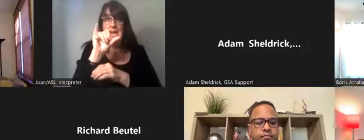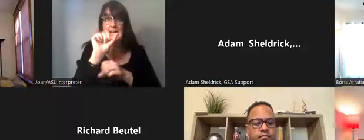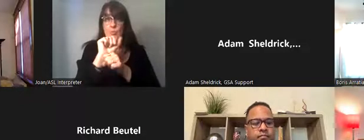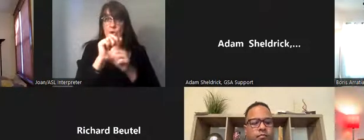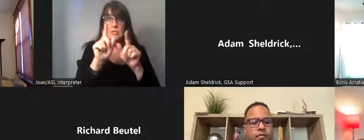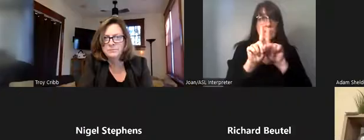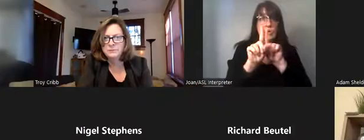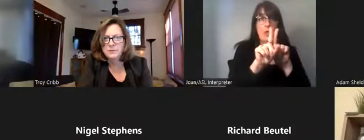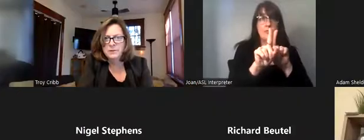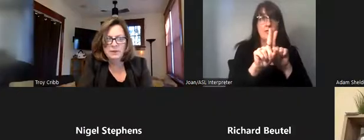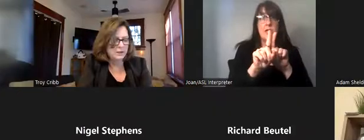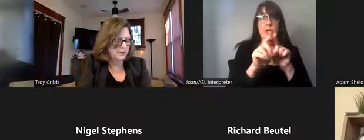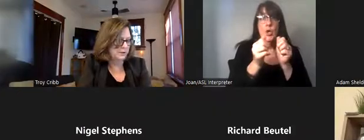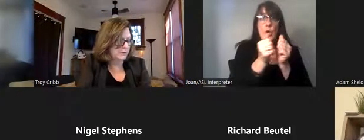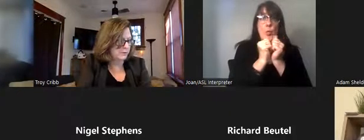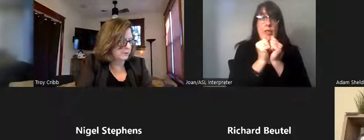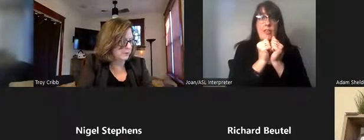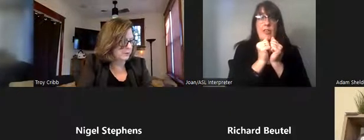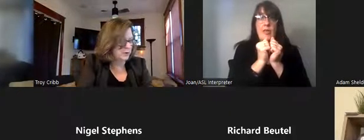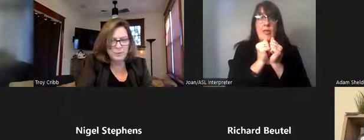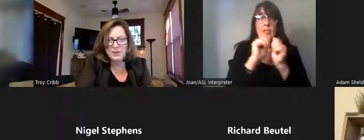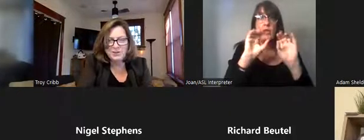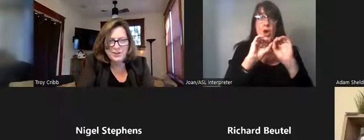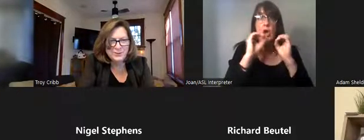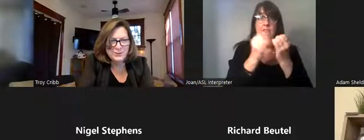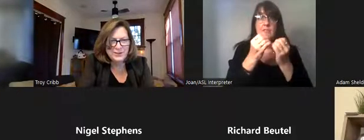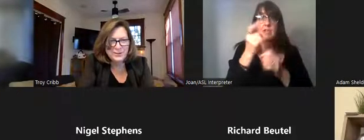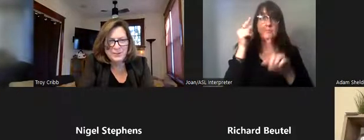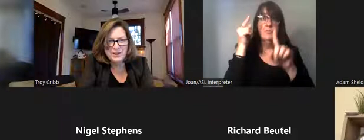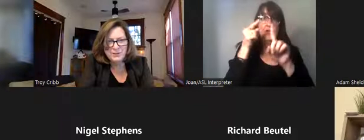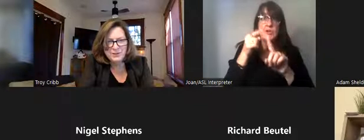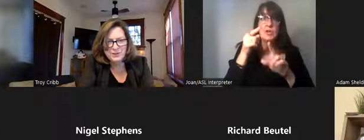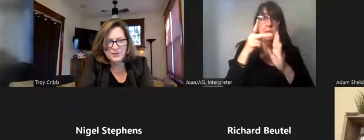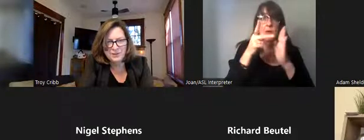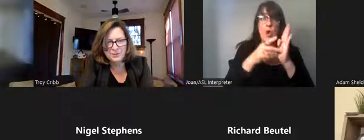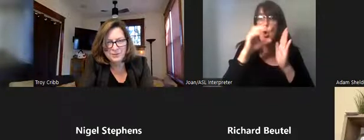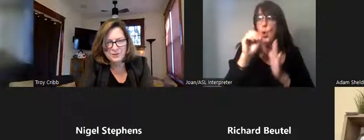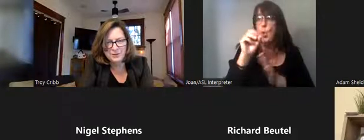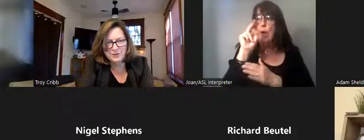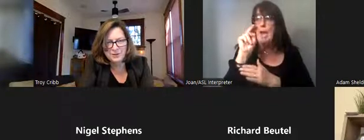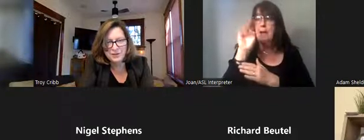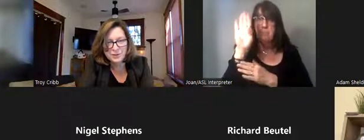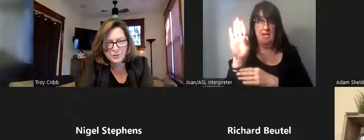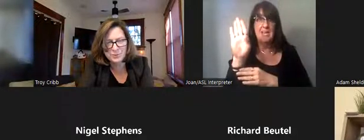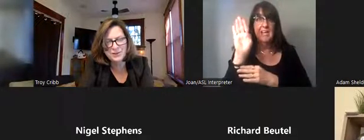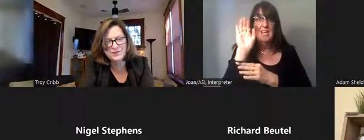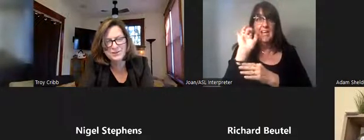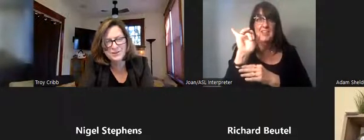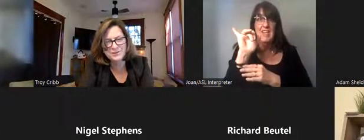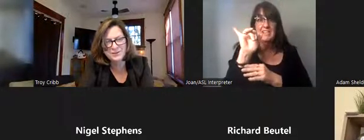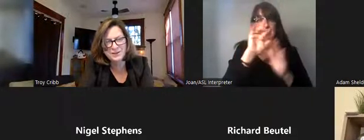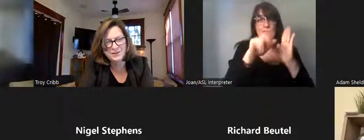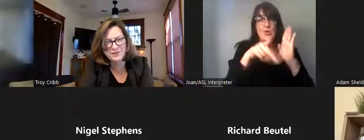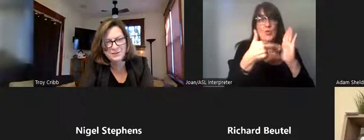with the Office of Federal Procurement Policy over at OMB, which has a statutory role also